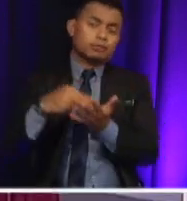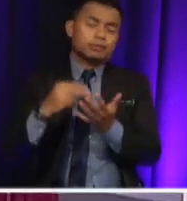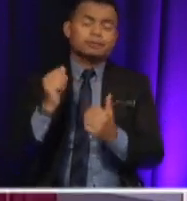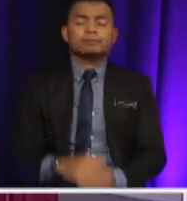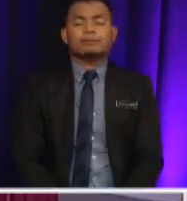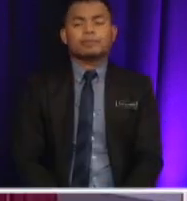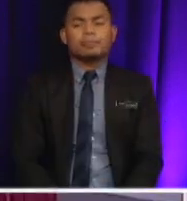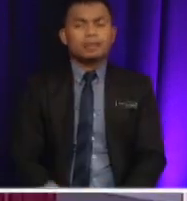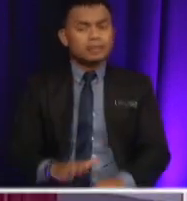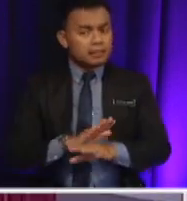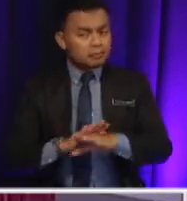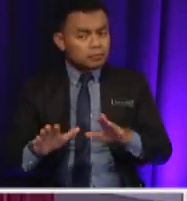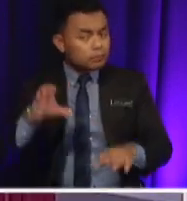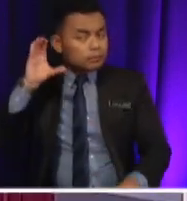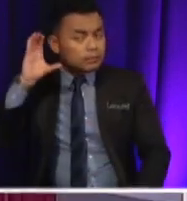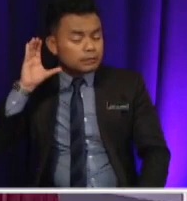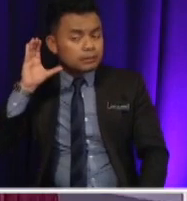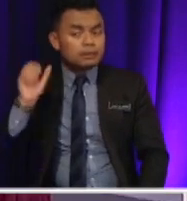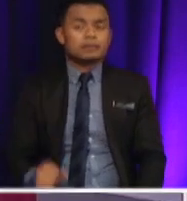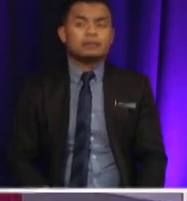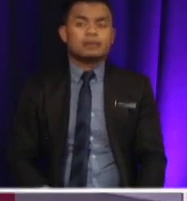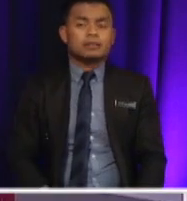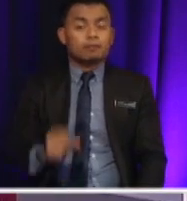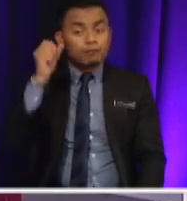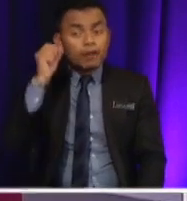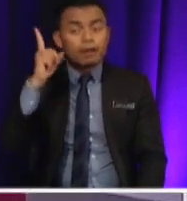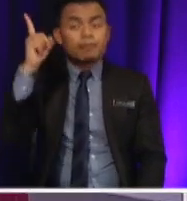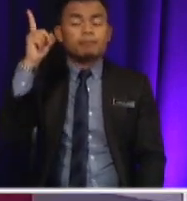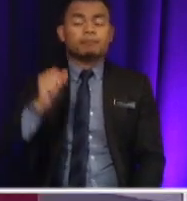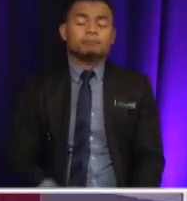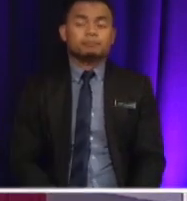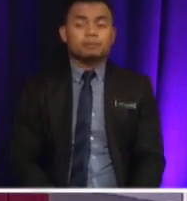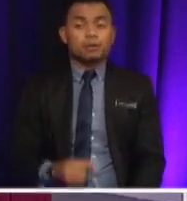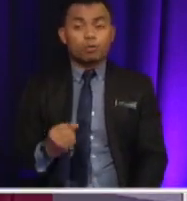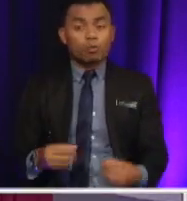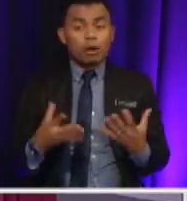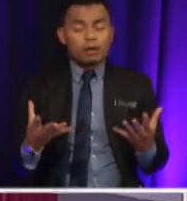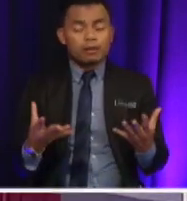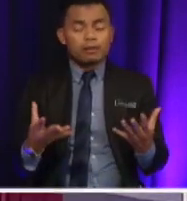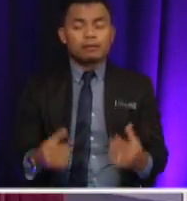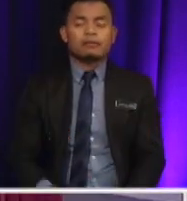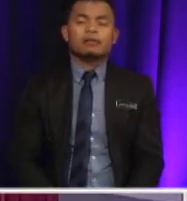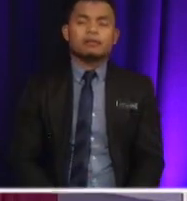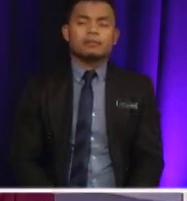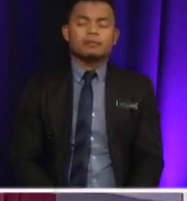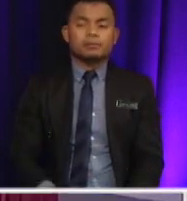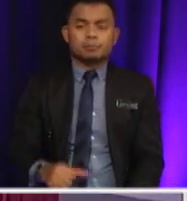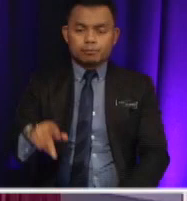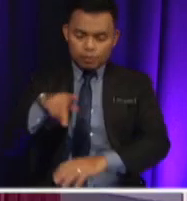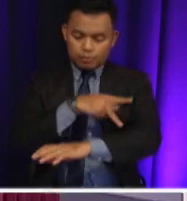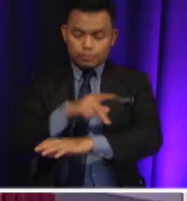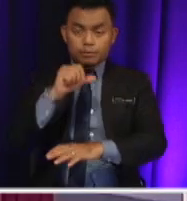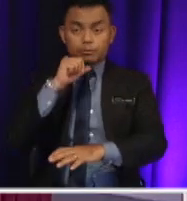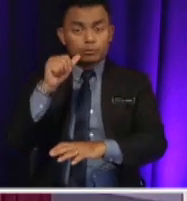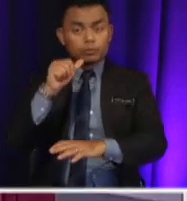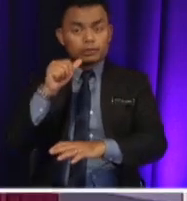want to listen, to not want to understand why people are giving you advice. So this poem is not just about things that are discarded, it's